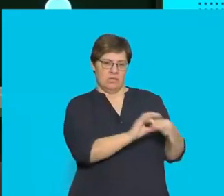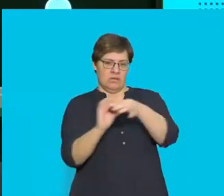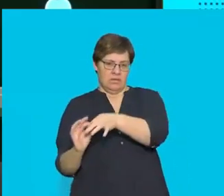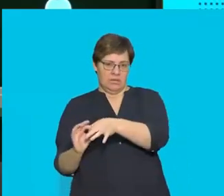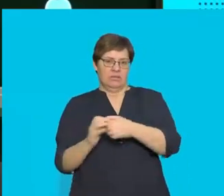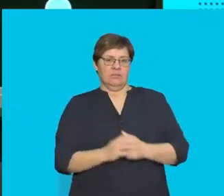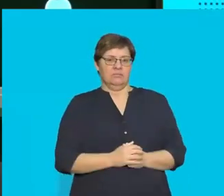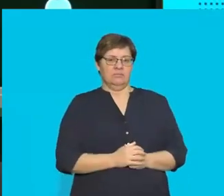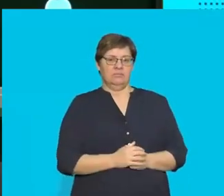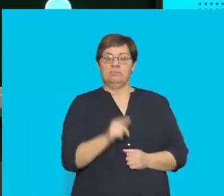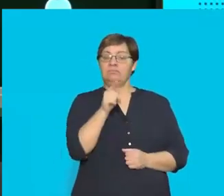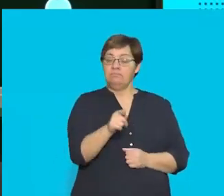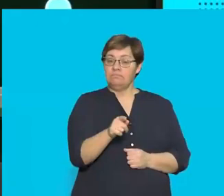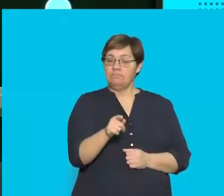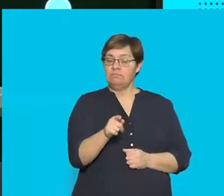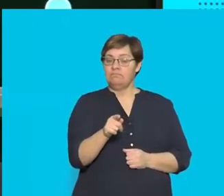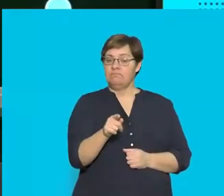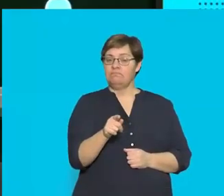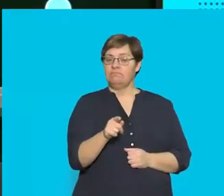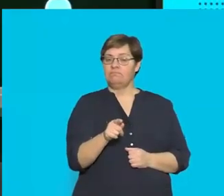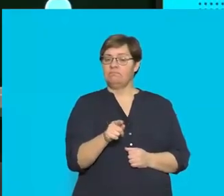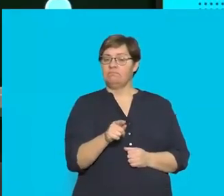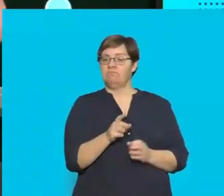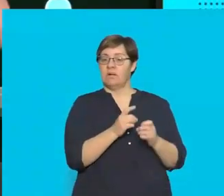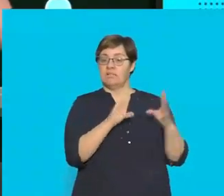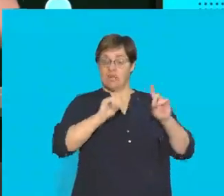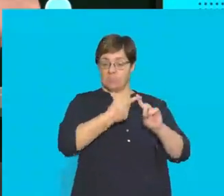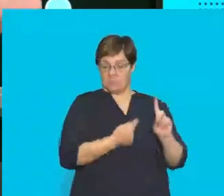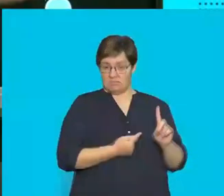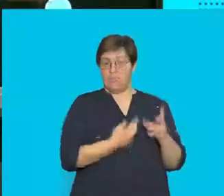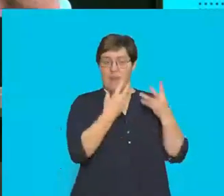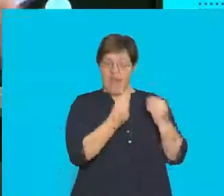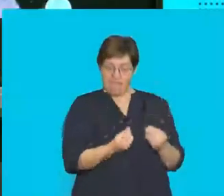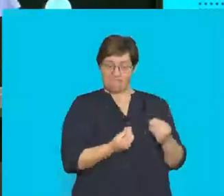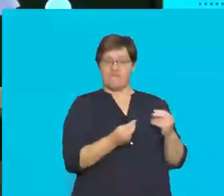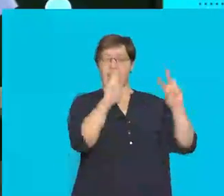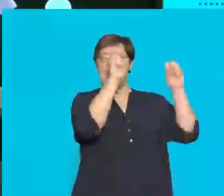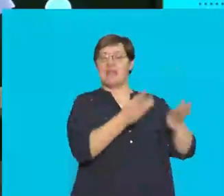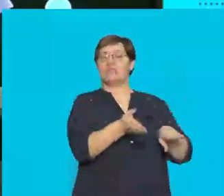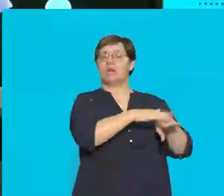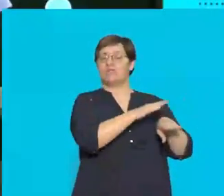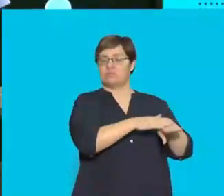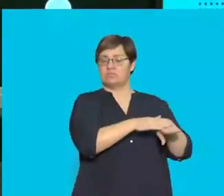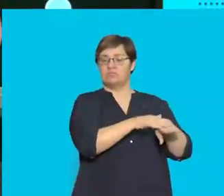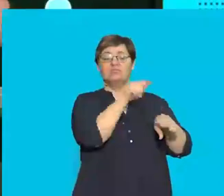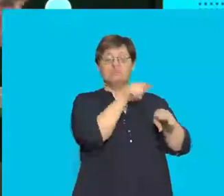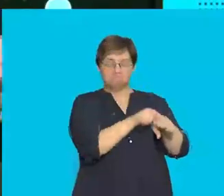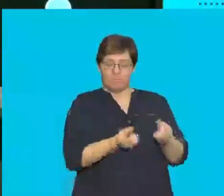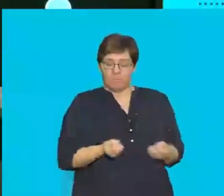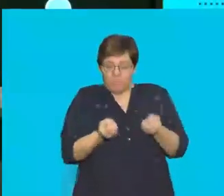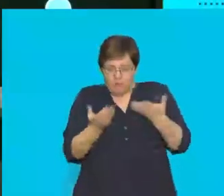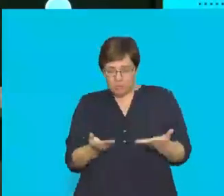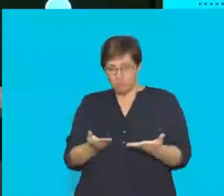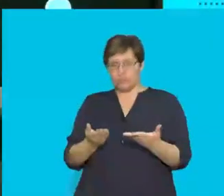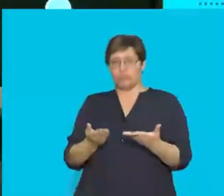is related to the starting point. We have an electric current that produces a magnetic field. And we can see